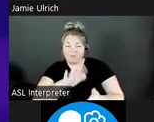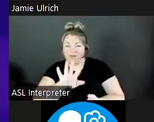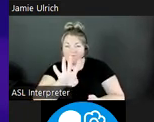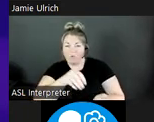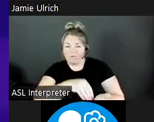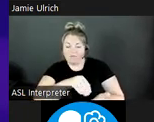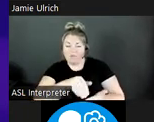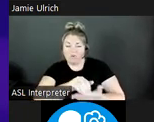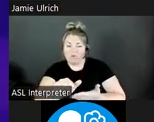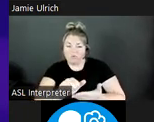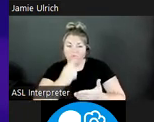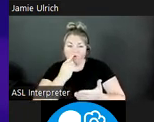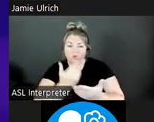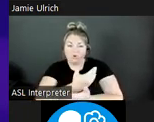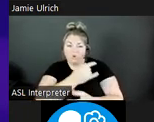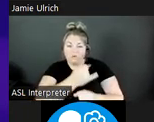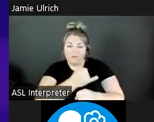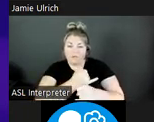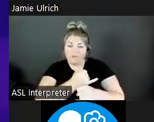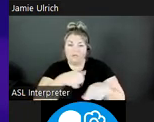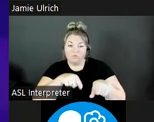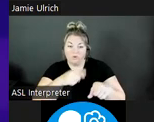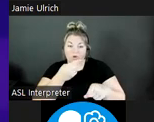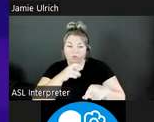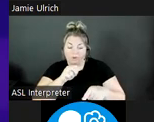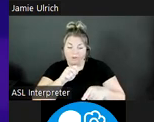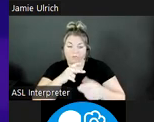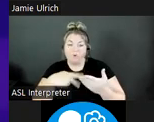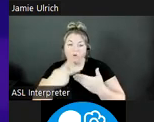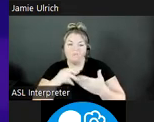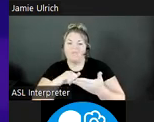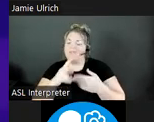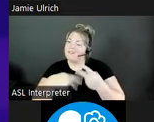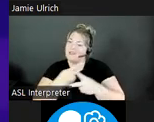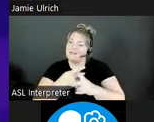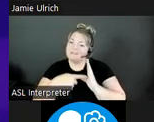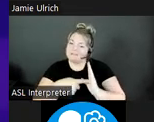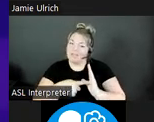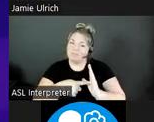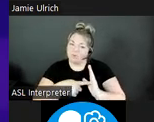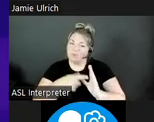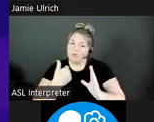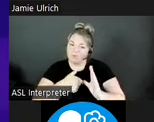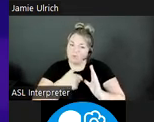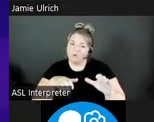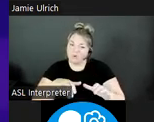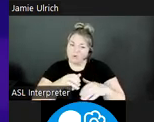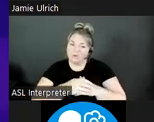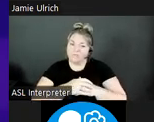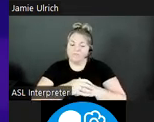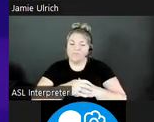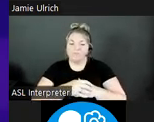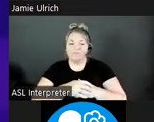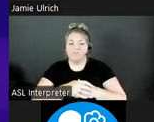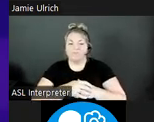through a grant program. So that's an example of the kind of work we're doing. But thank you. I know someone's taking notes. You had a lot